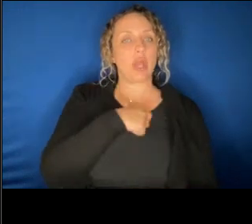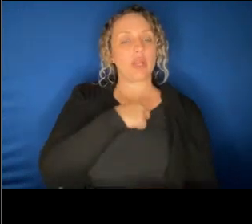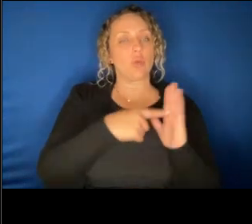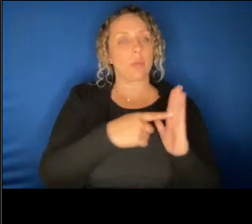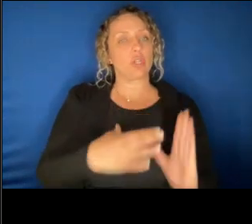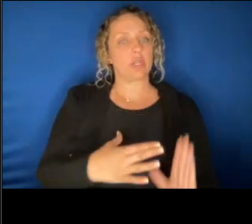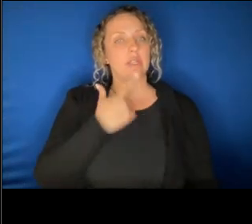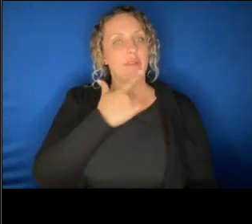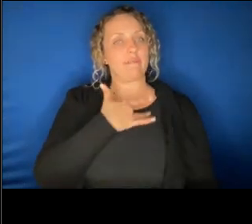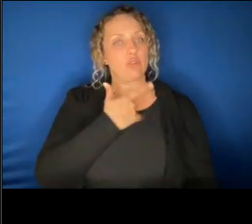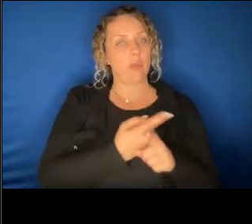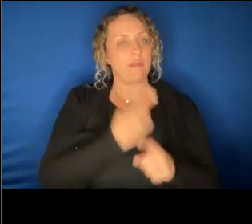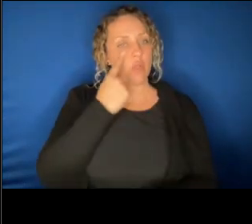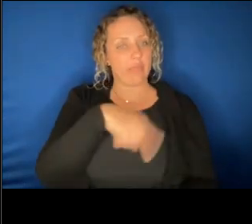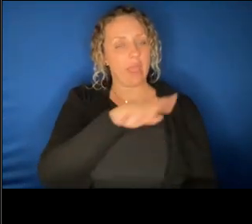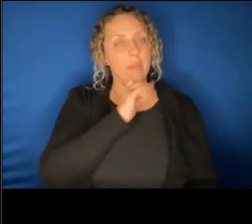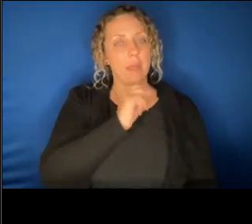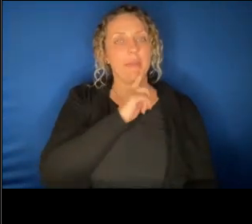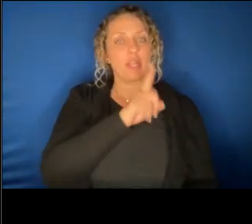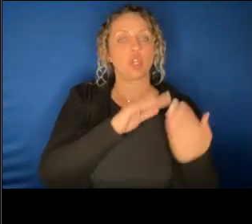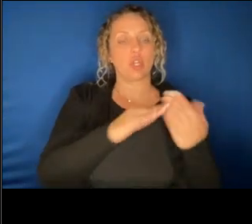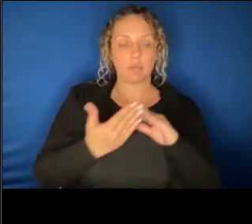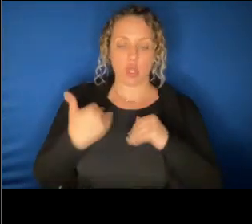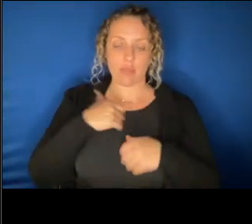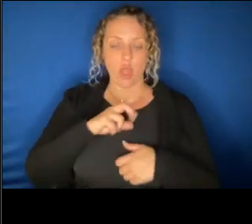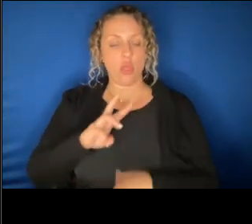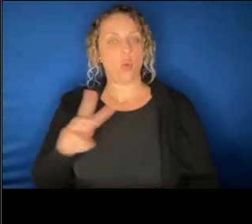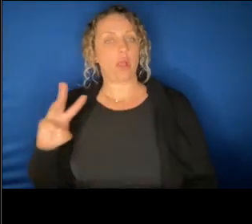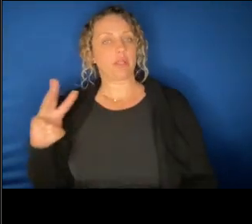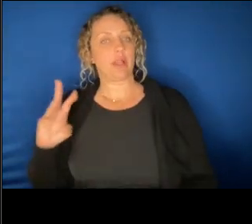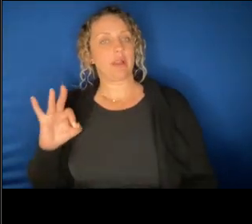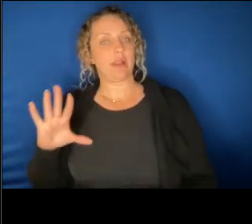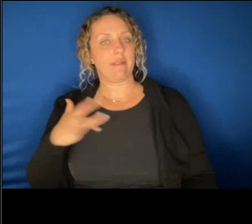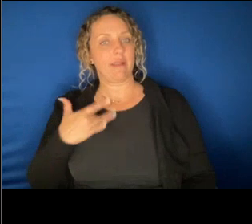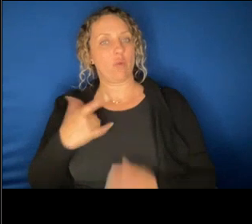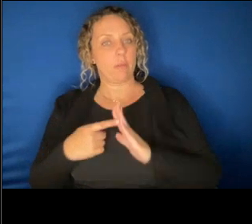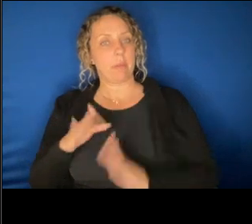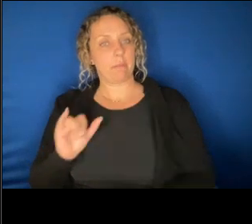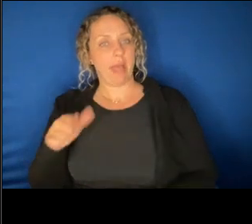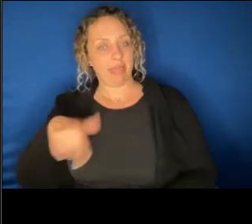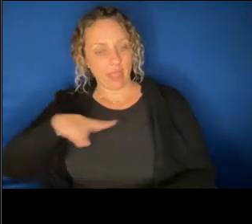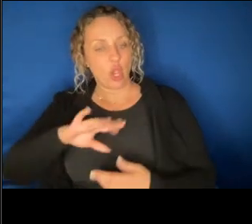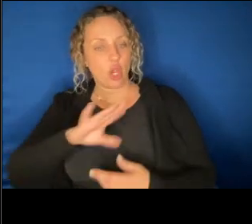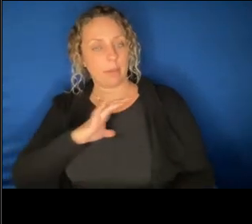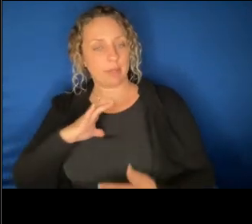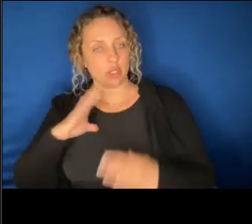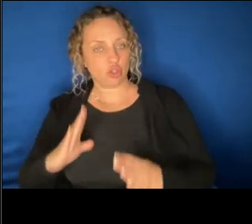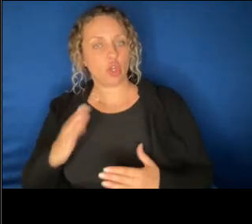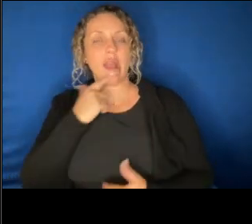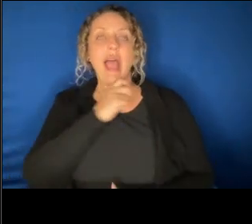representation they feel is right for them, and making sure communities that are on the west side of 95 feel represented by their commissioner. The Stanley Weaver Canal gives